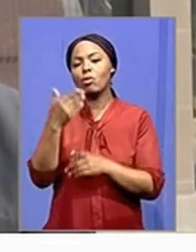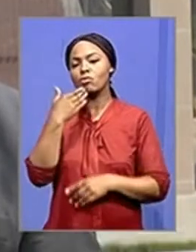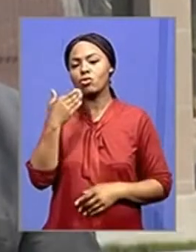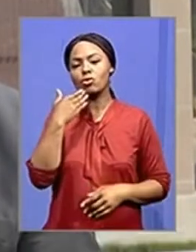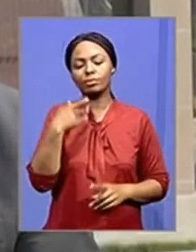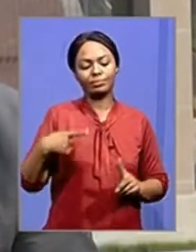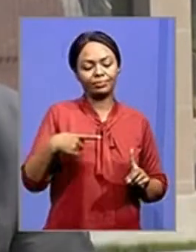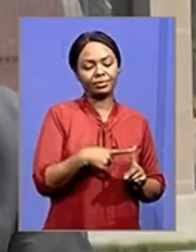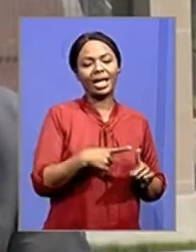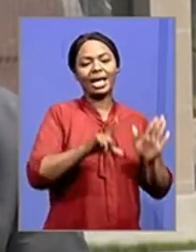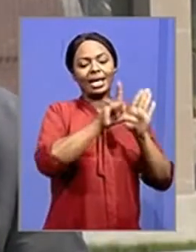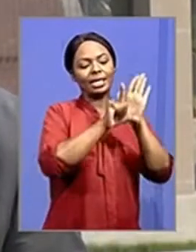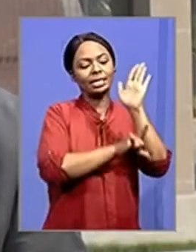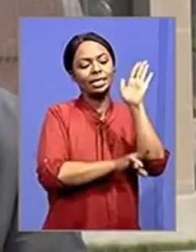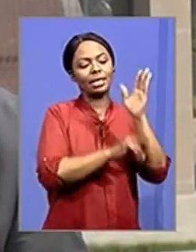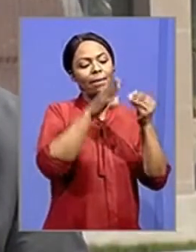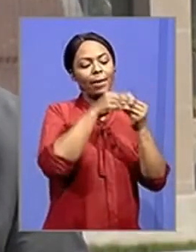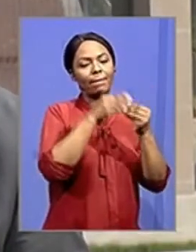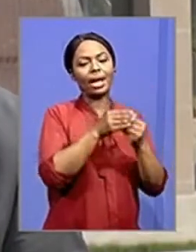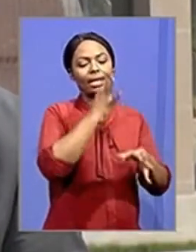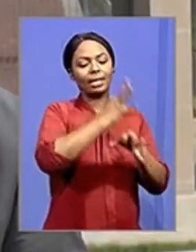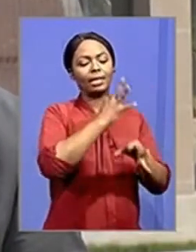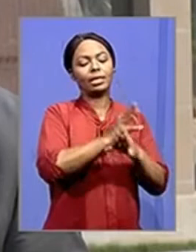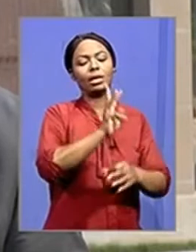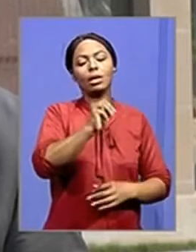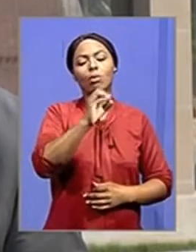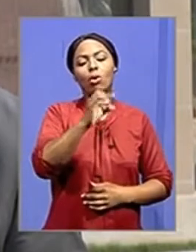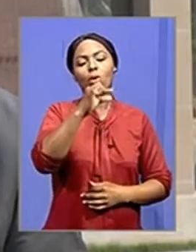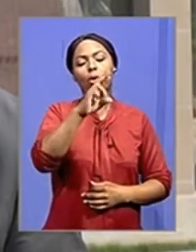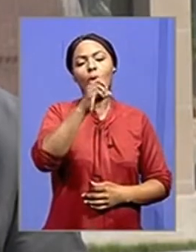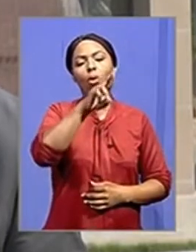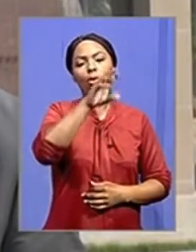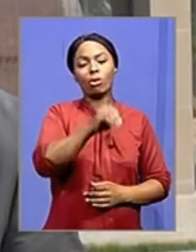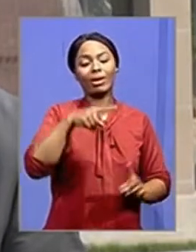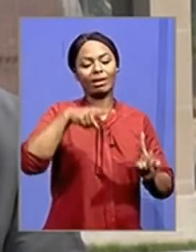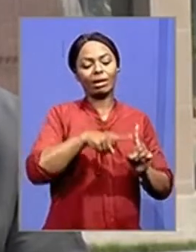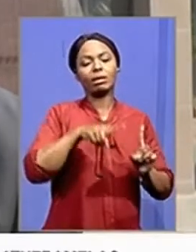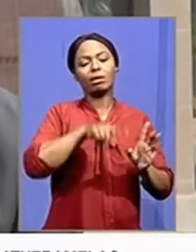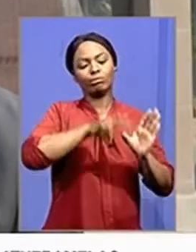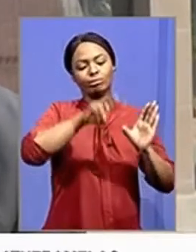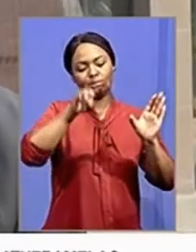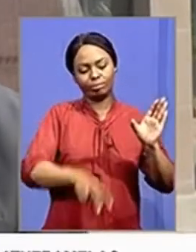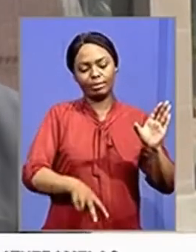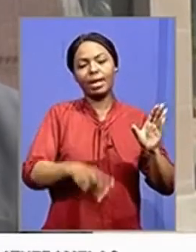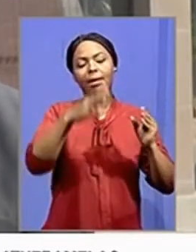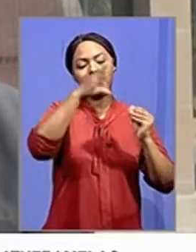wa legislature e leng Tate Mokgoro a itokolla jwalo ka setho sa